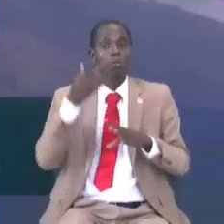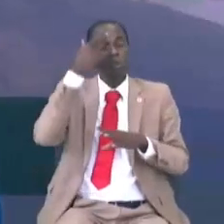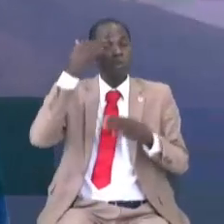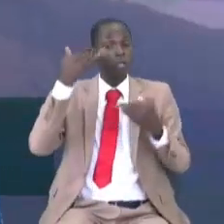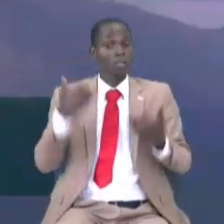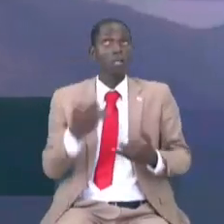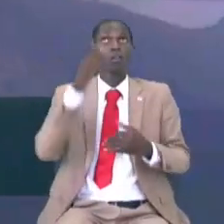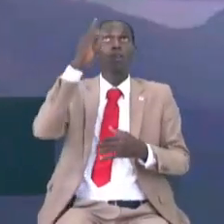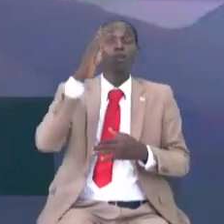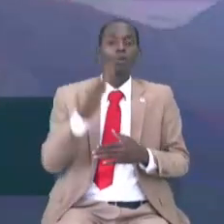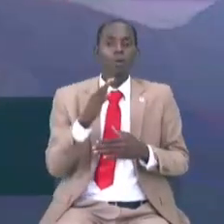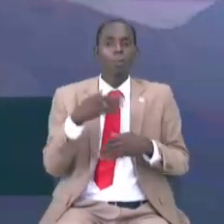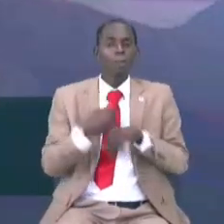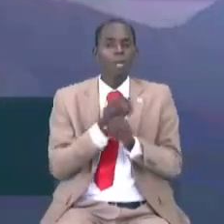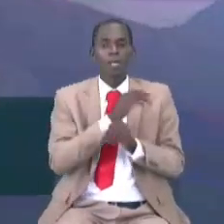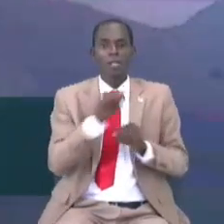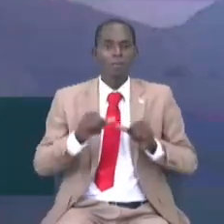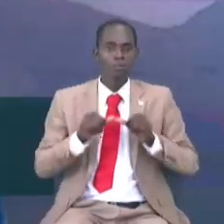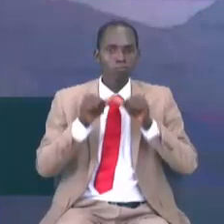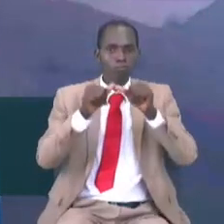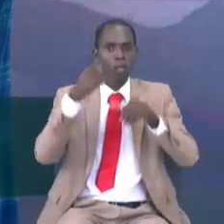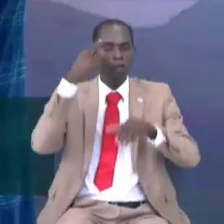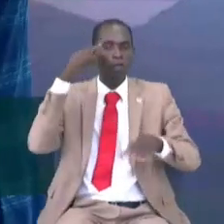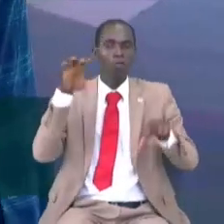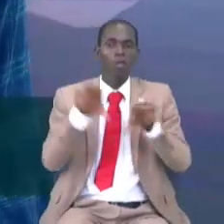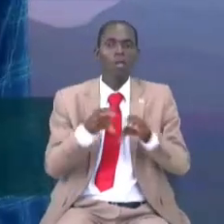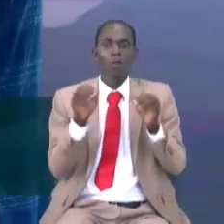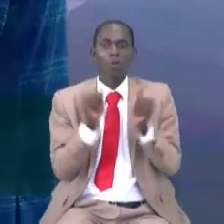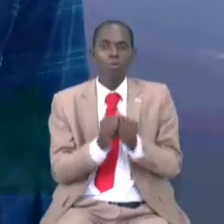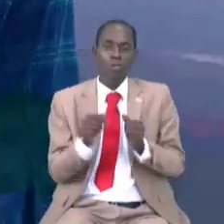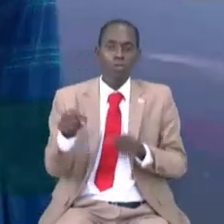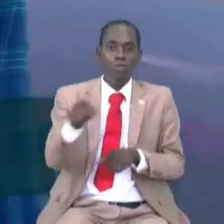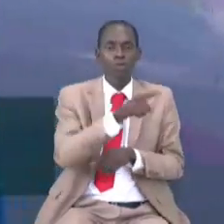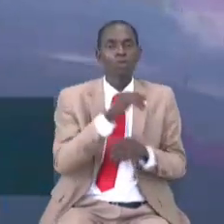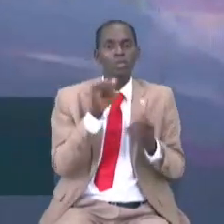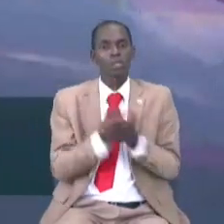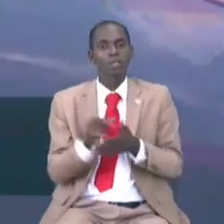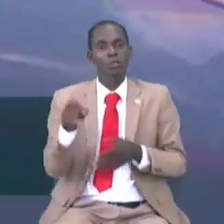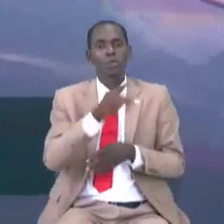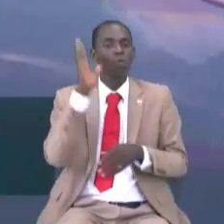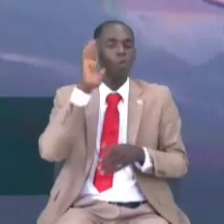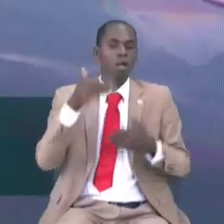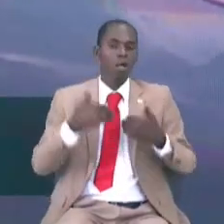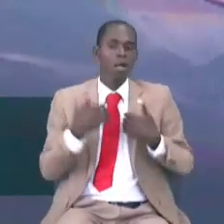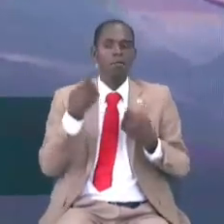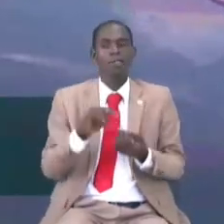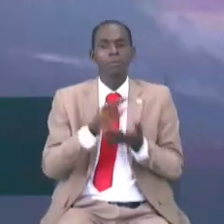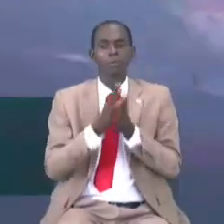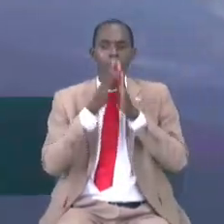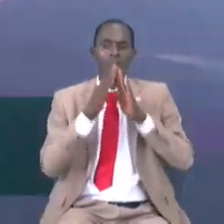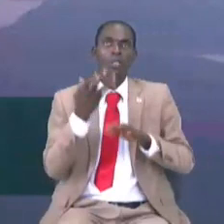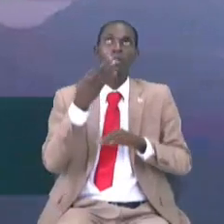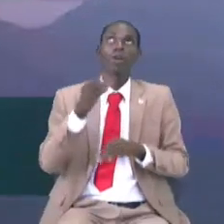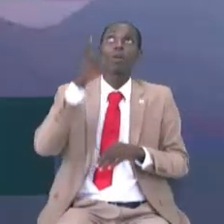with you, that you have the peace of God. Ephesians chapter 4, I'm reading from verse 7. Ephesians chapter 4, verse